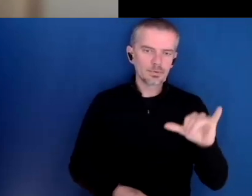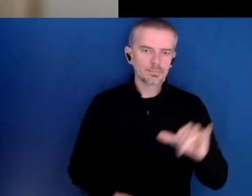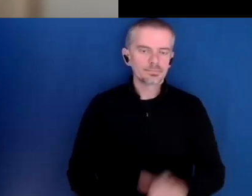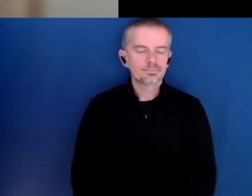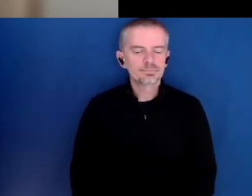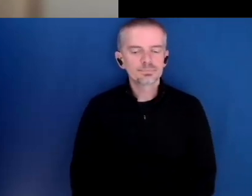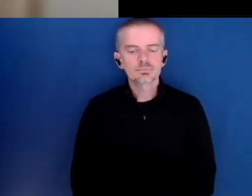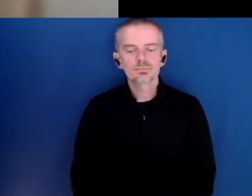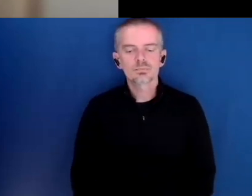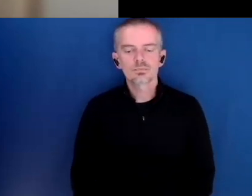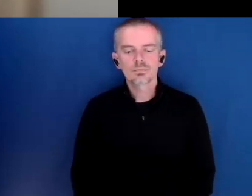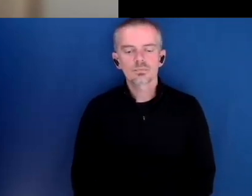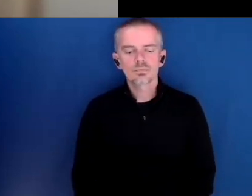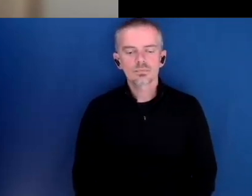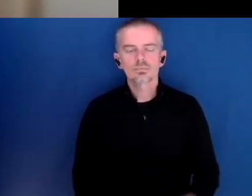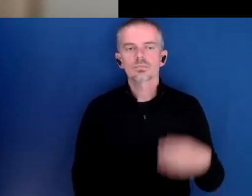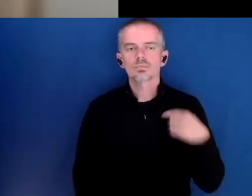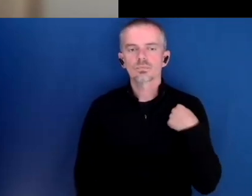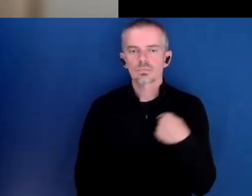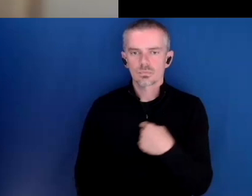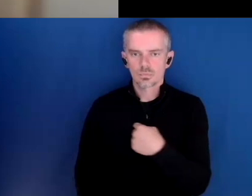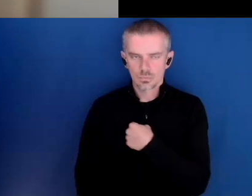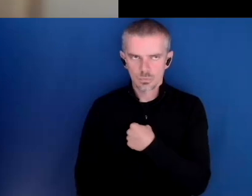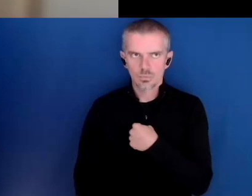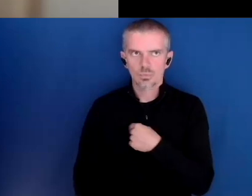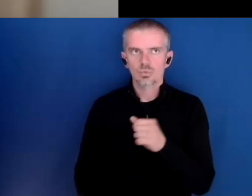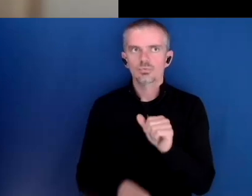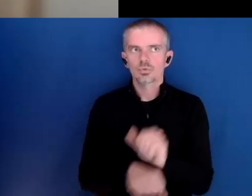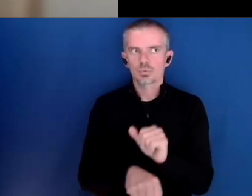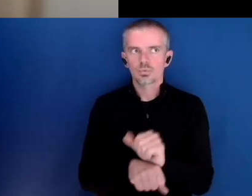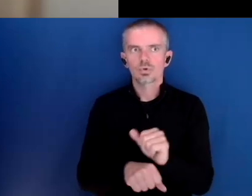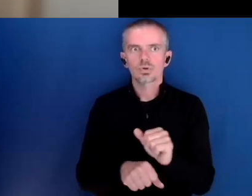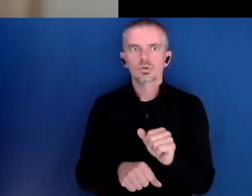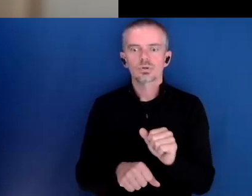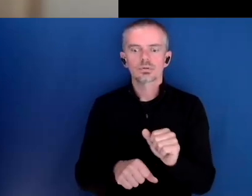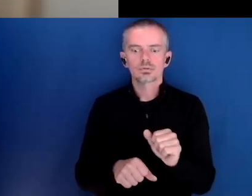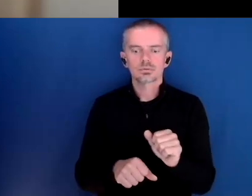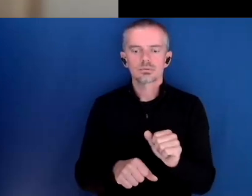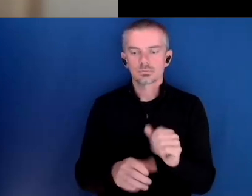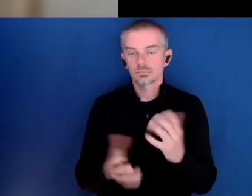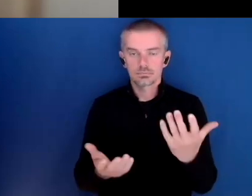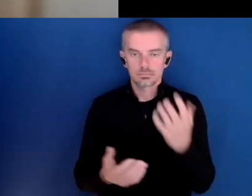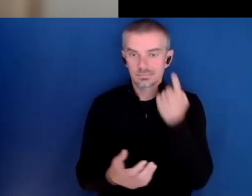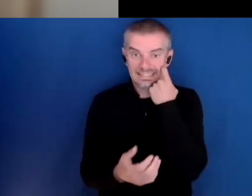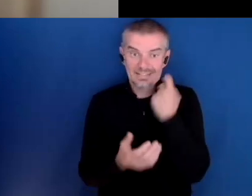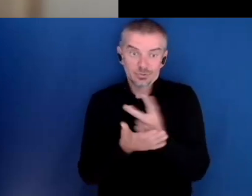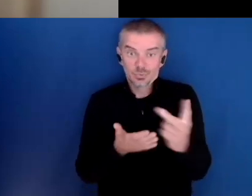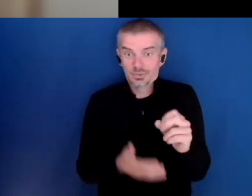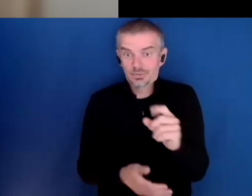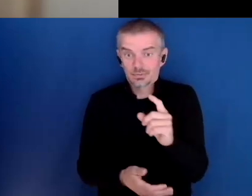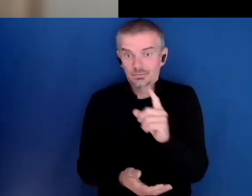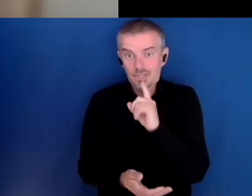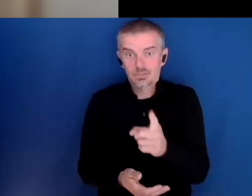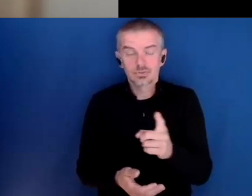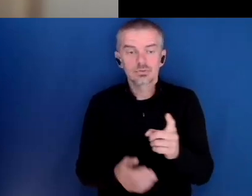we have been working just even as recently as the last 2 weeks with